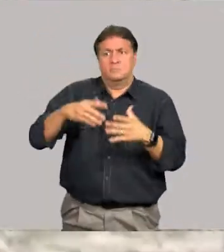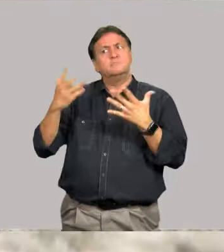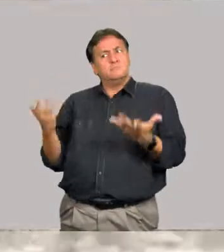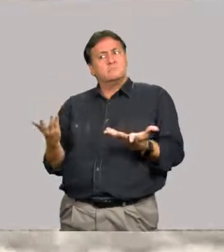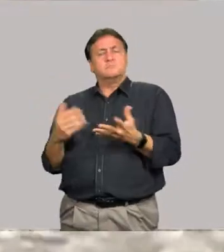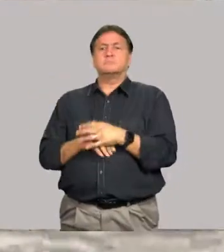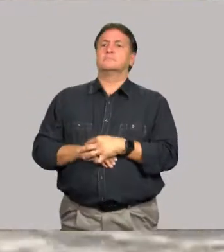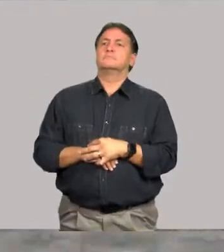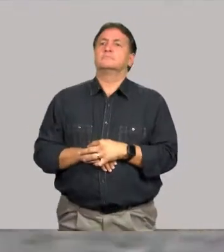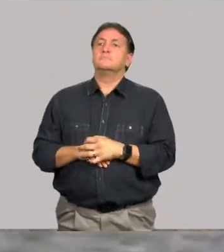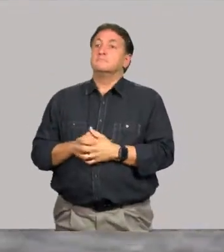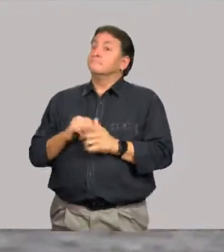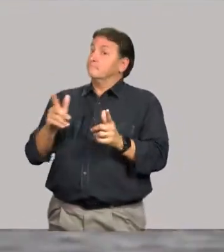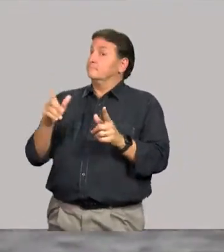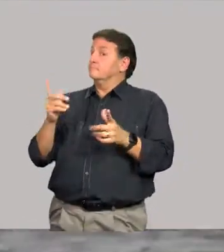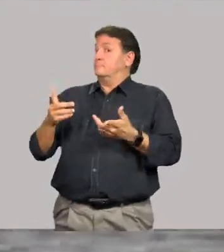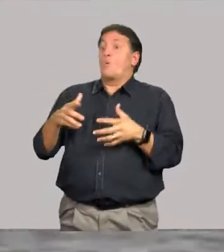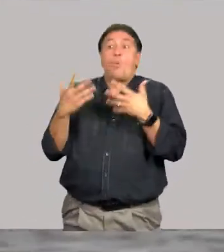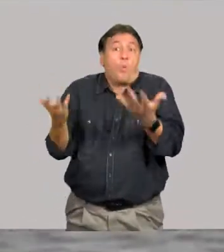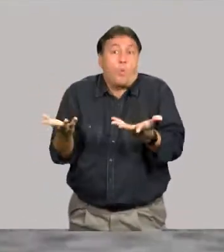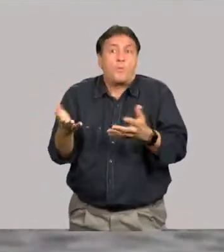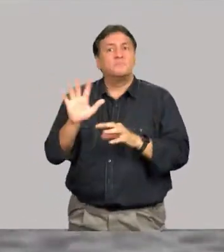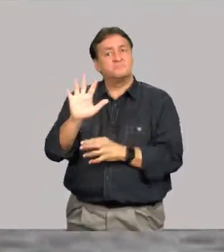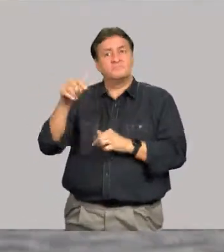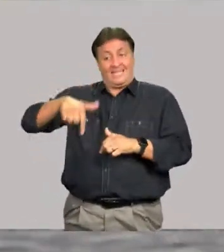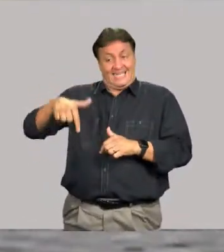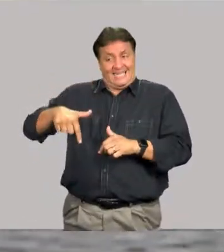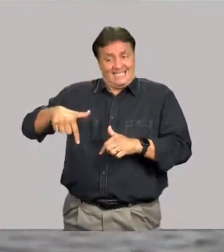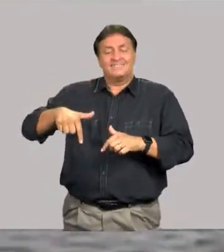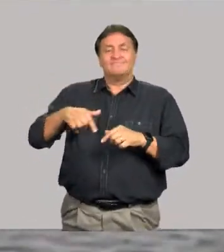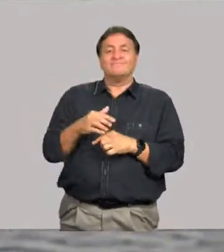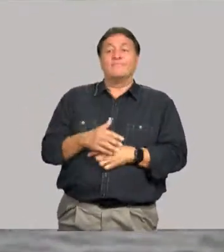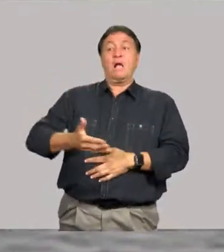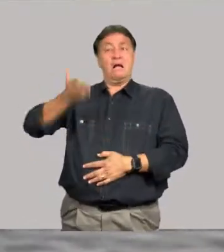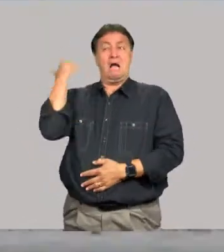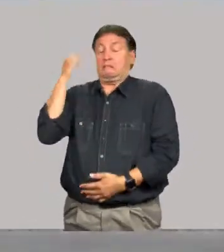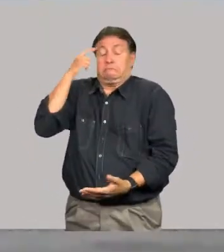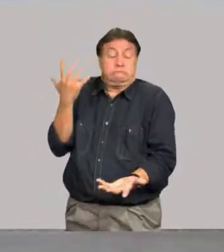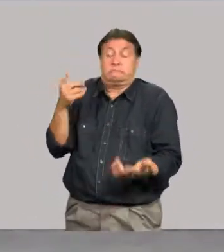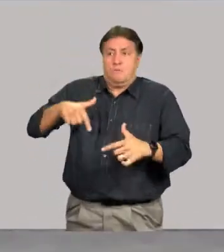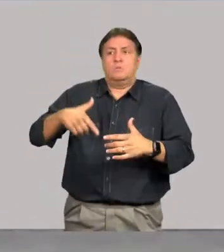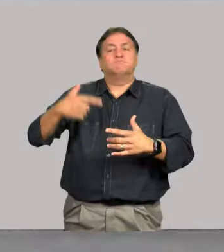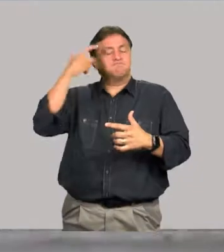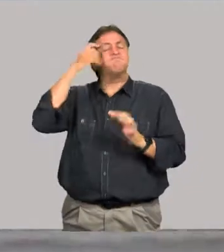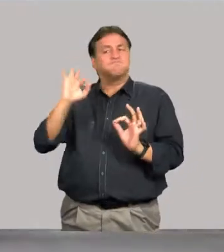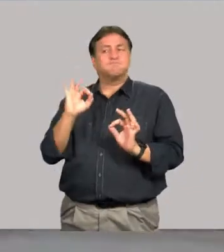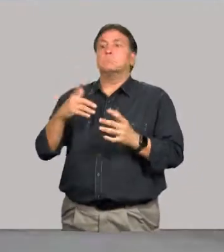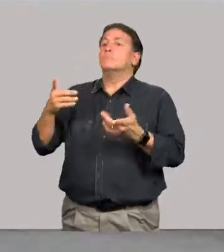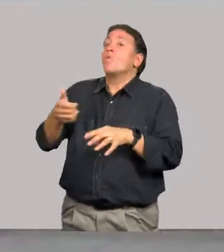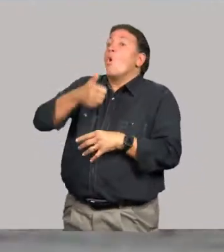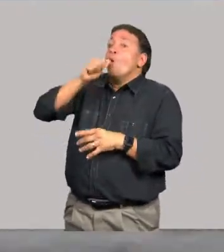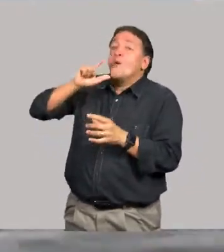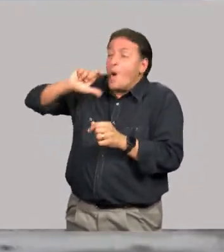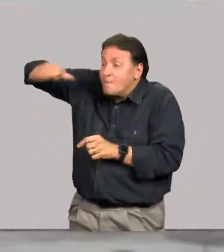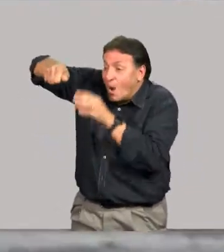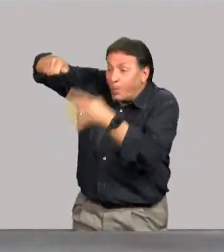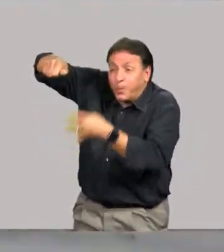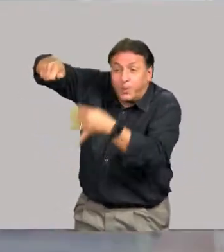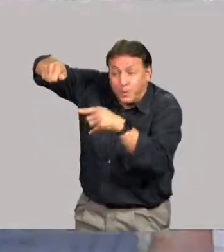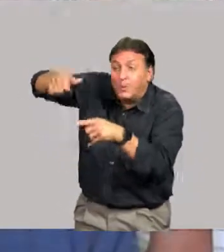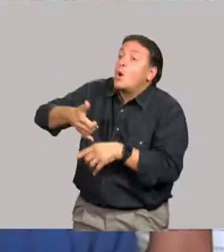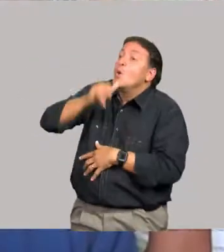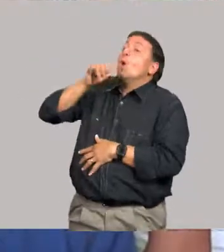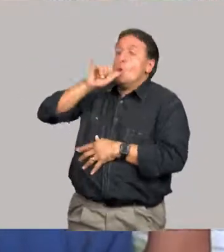have much time to act. You need to be able to protect yourself and your loved ones. You need to be prepared for an